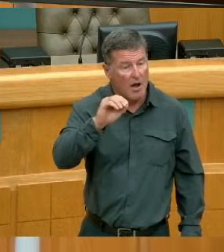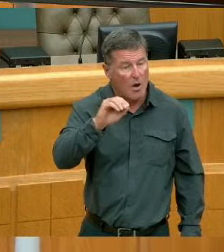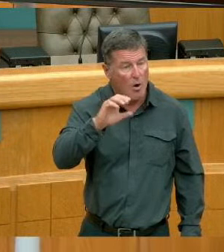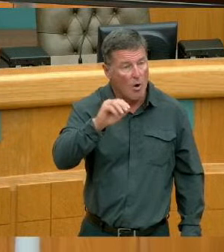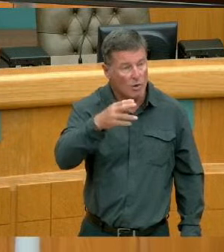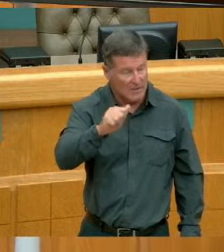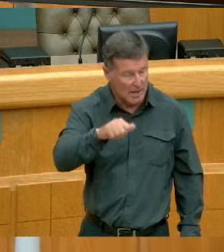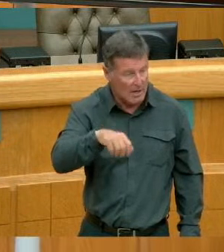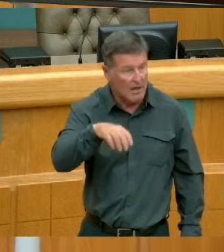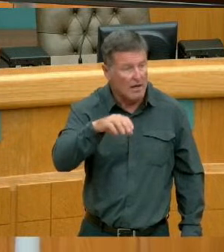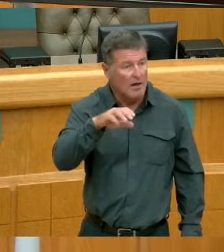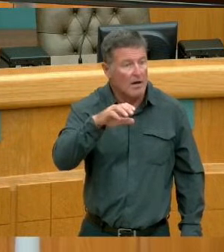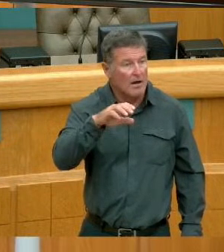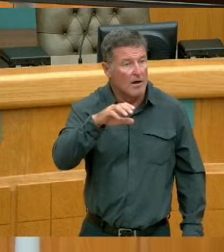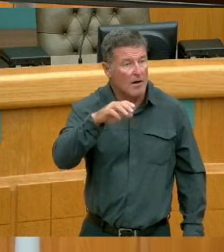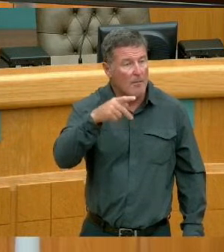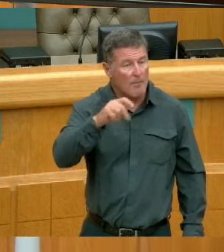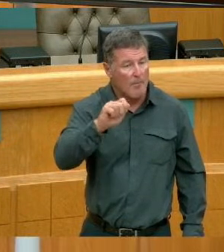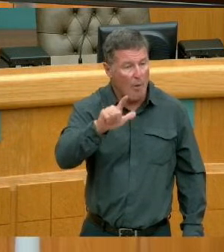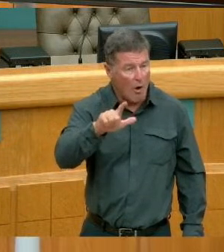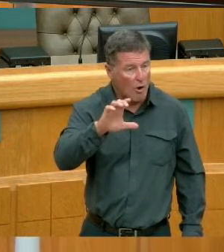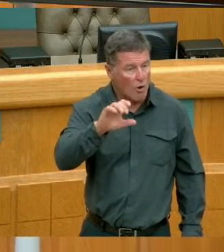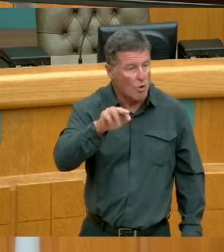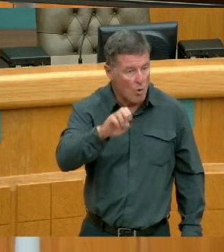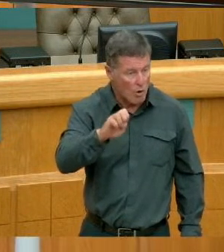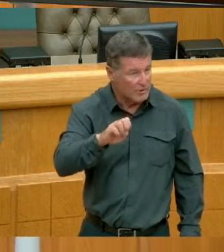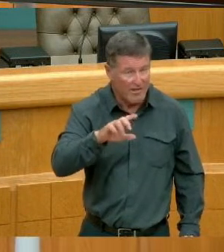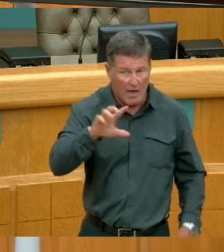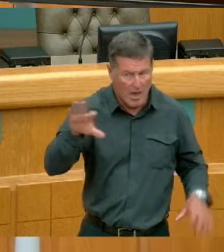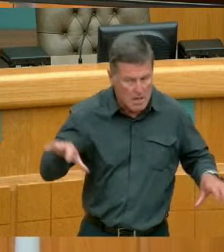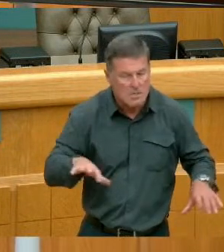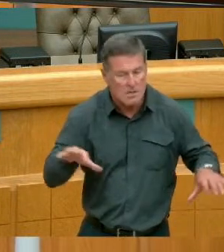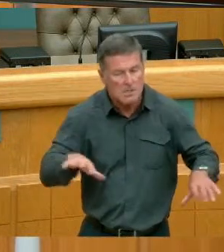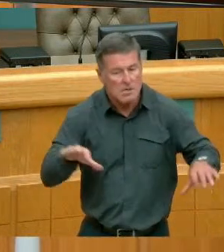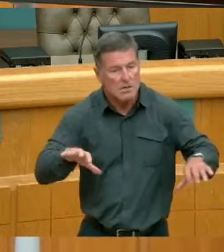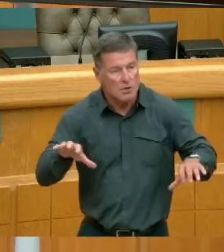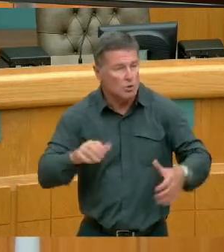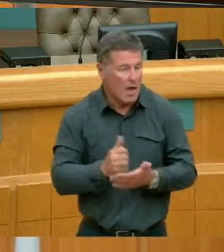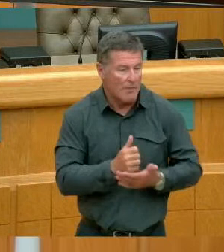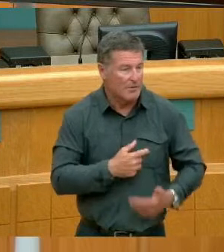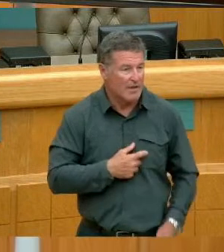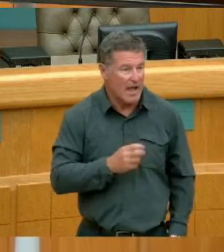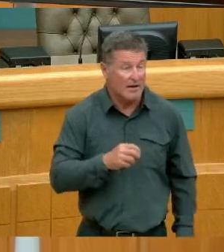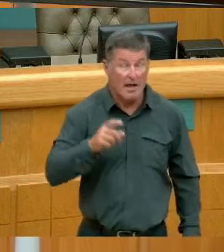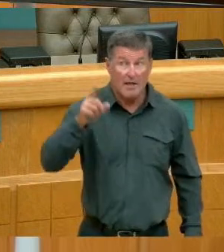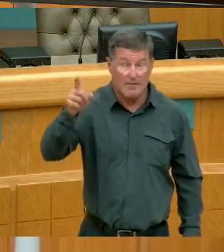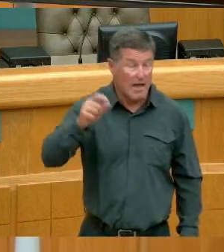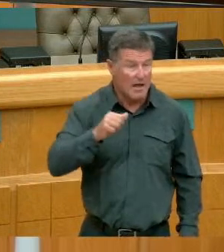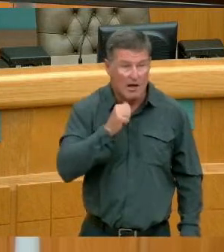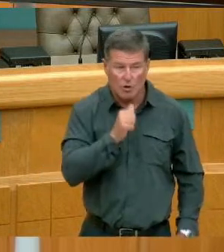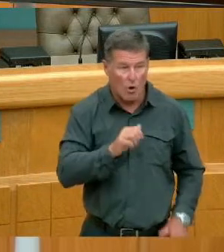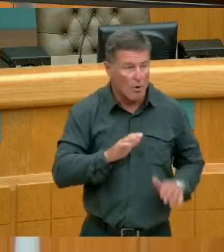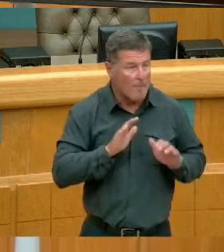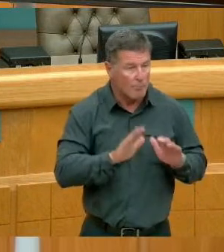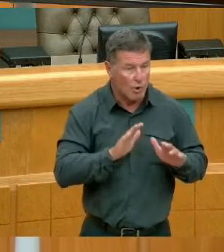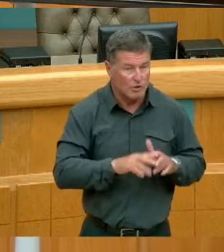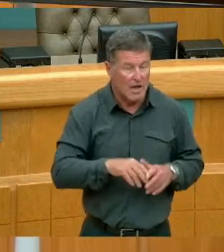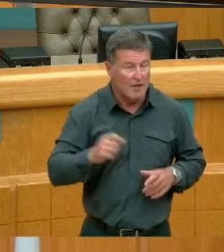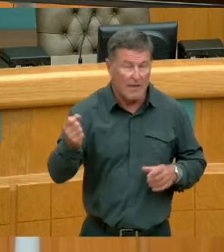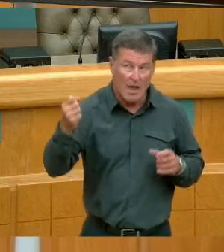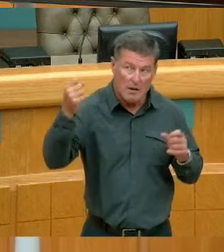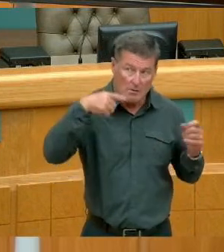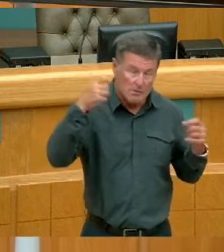chairmen, they just do great things. And then the best thing about it is they don't just push, they text us and say,